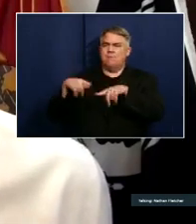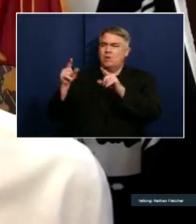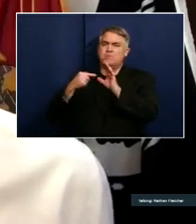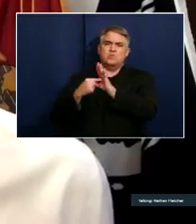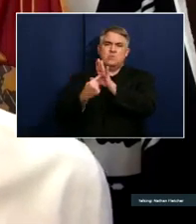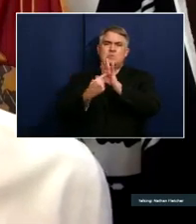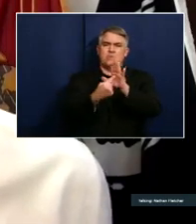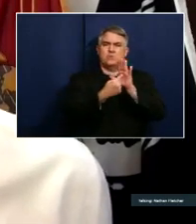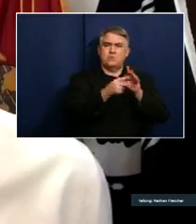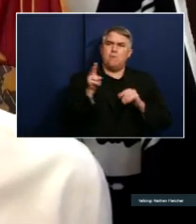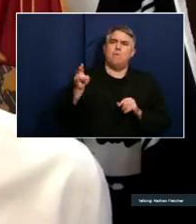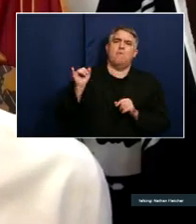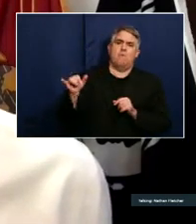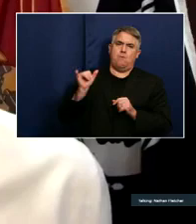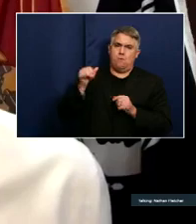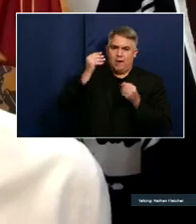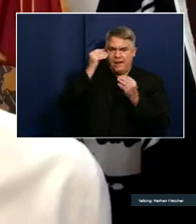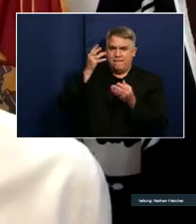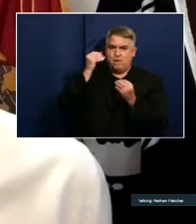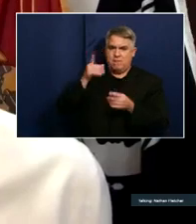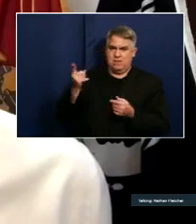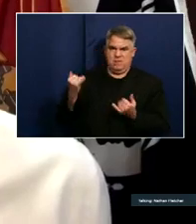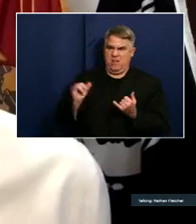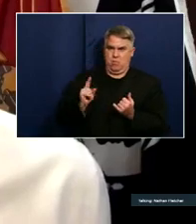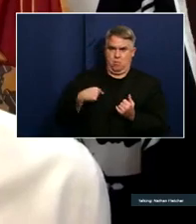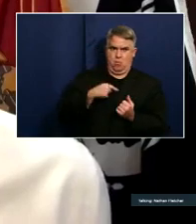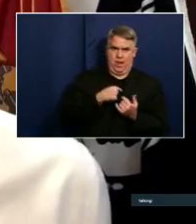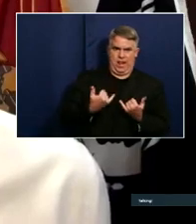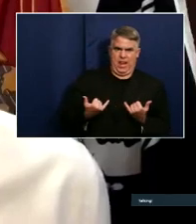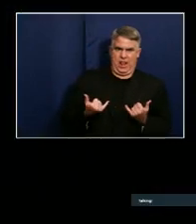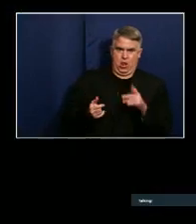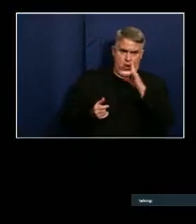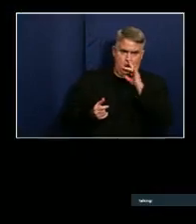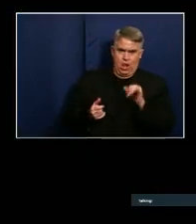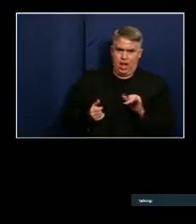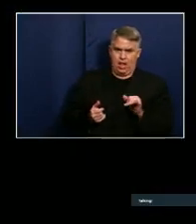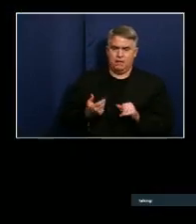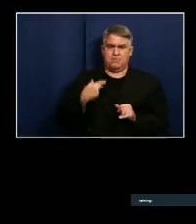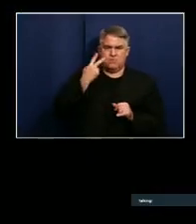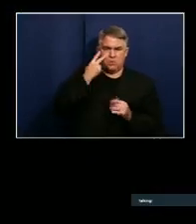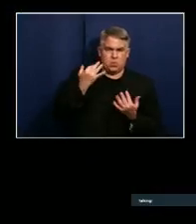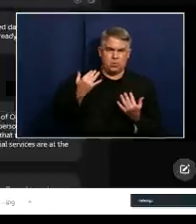county, and what we are seeing.